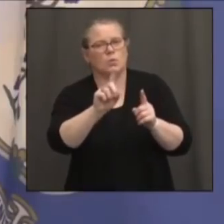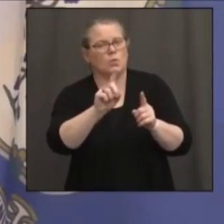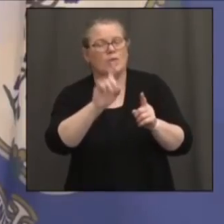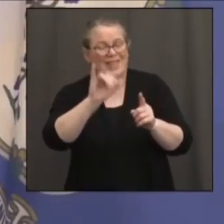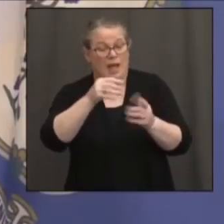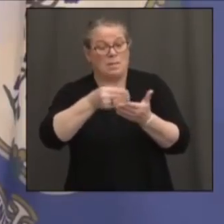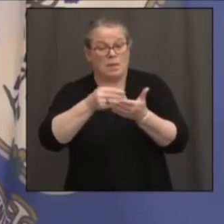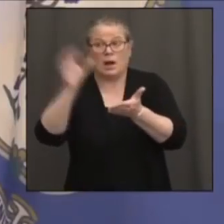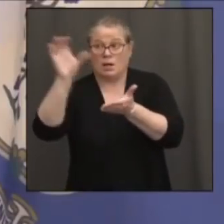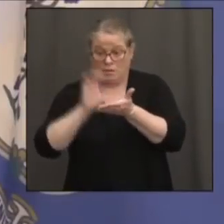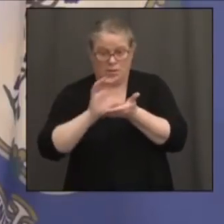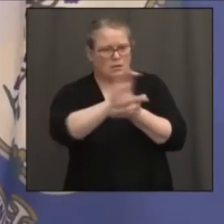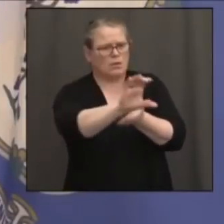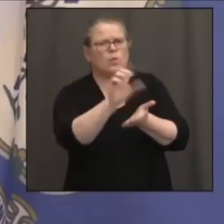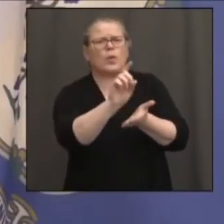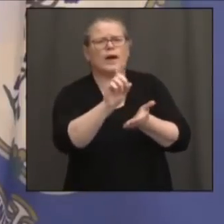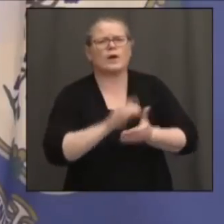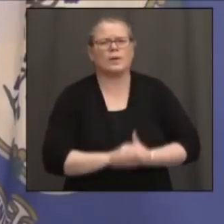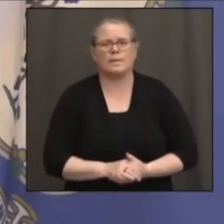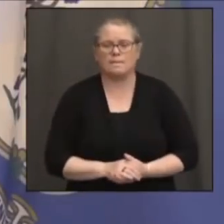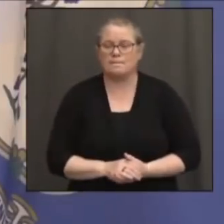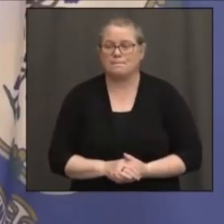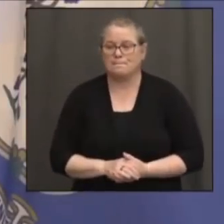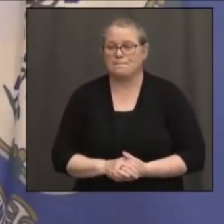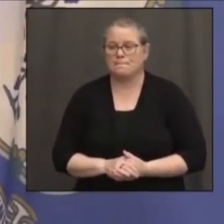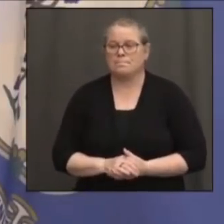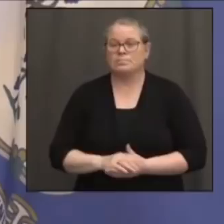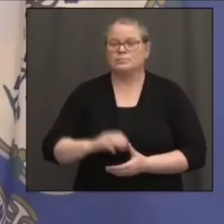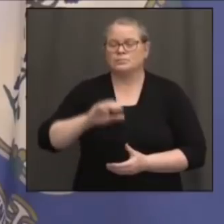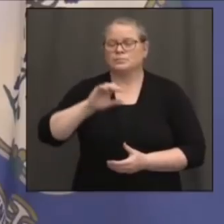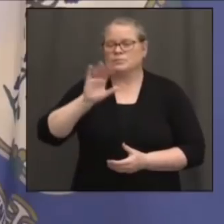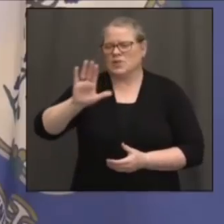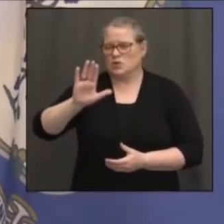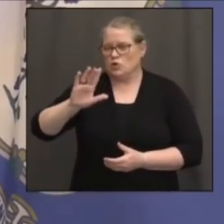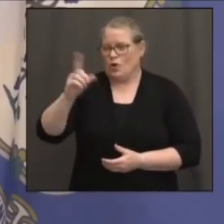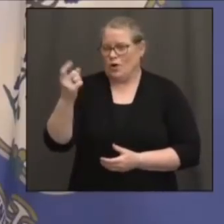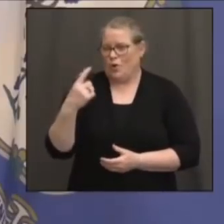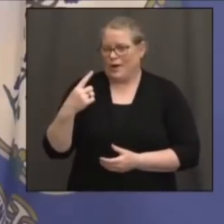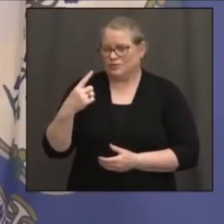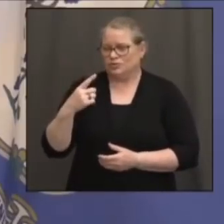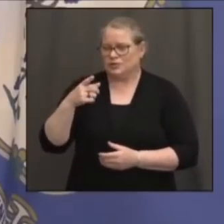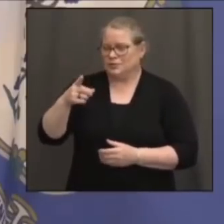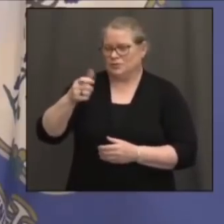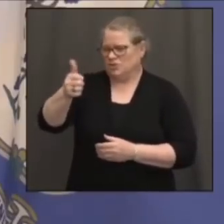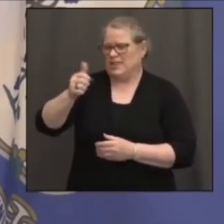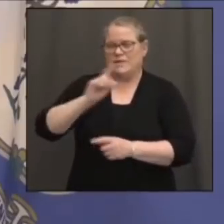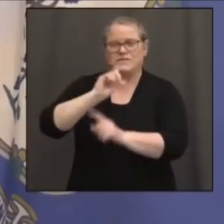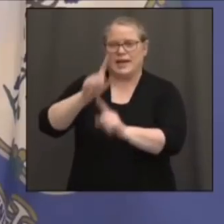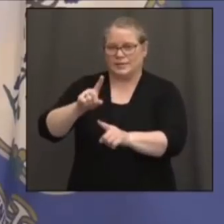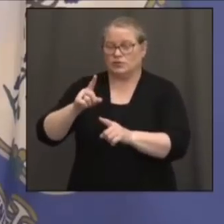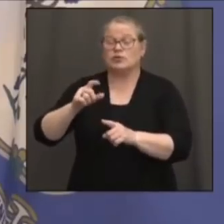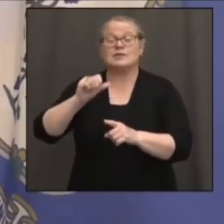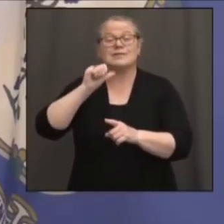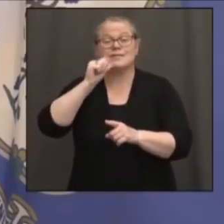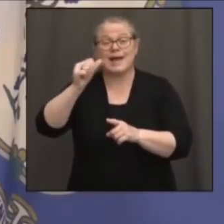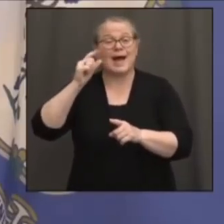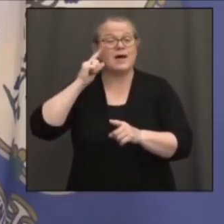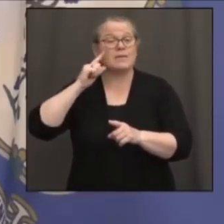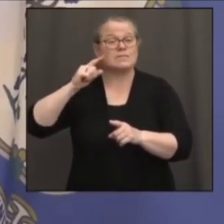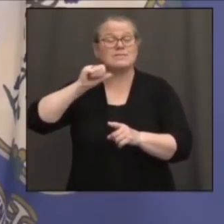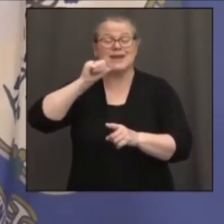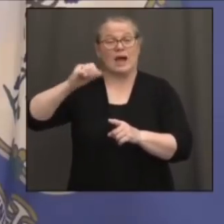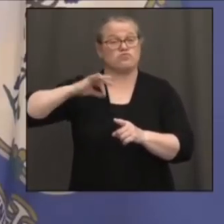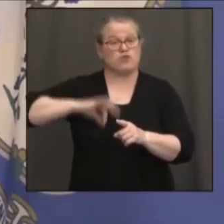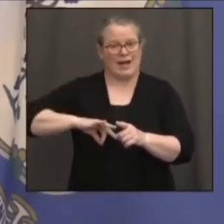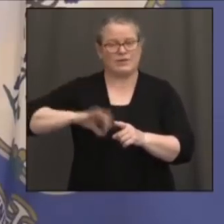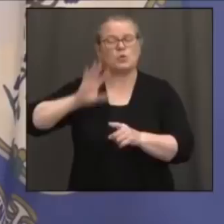but we're going to be working really with all the not-for-profits, giving them the additional resources they need so